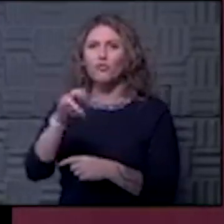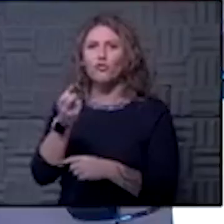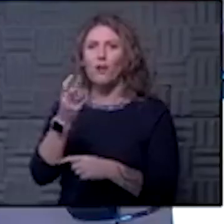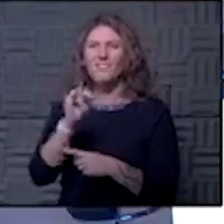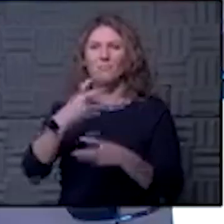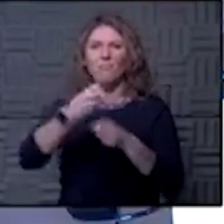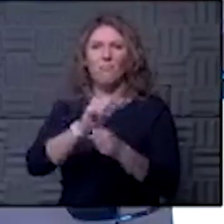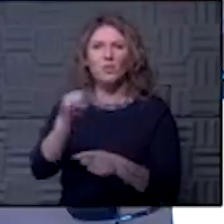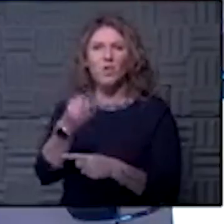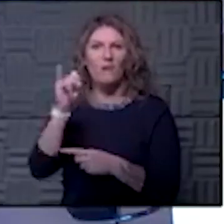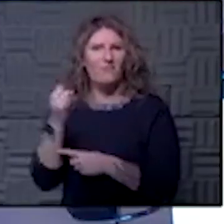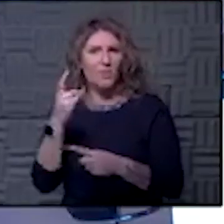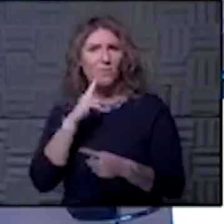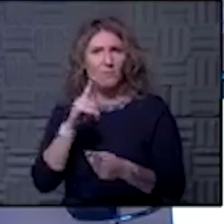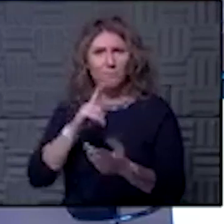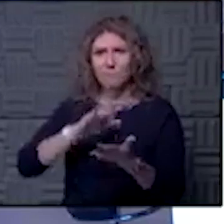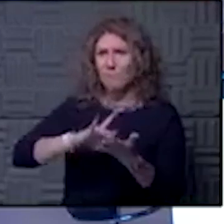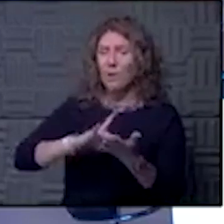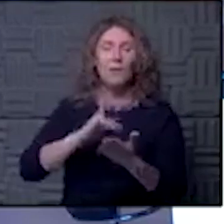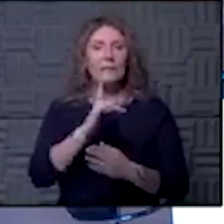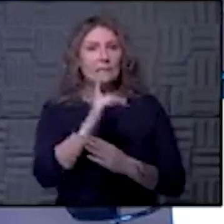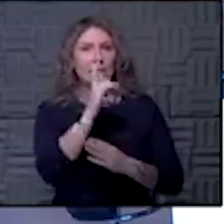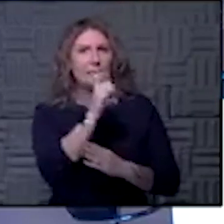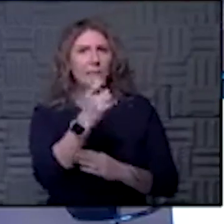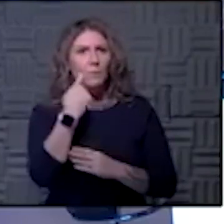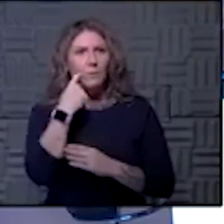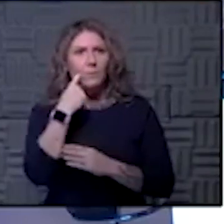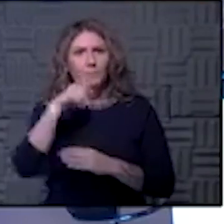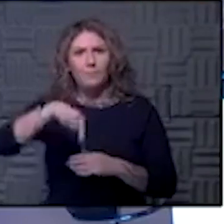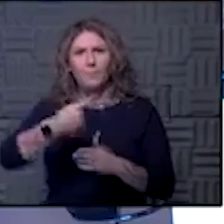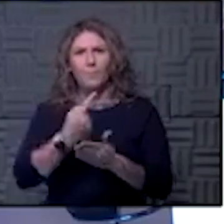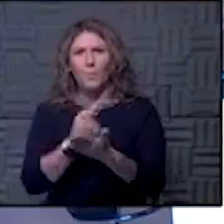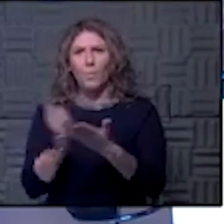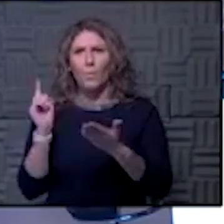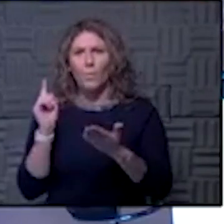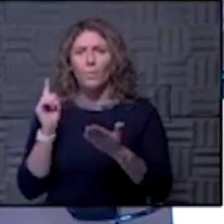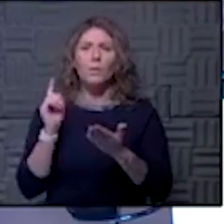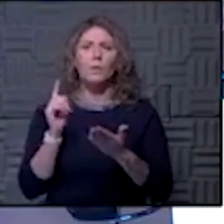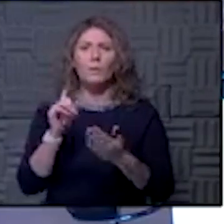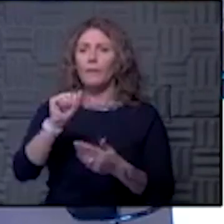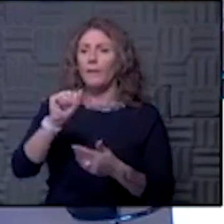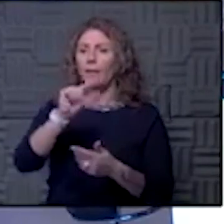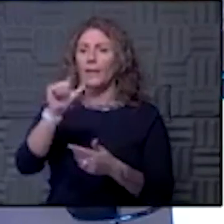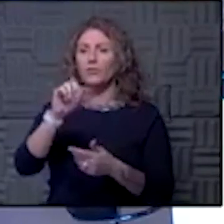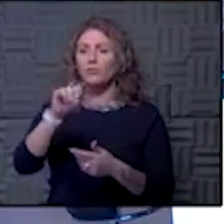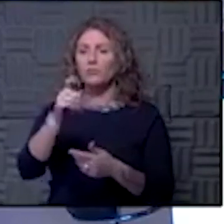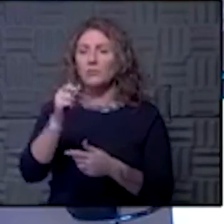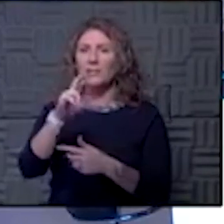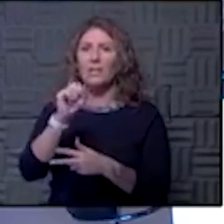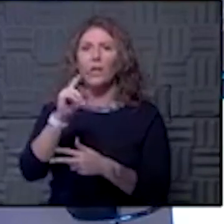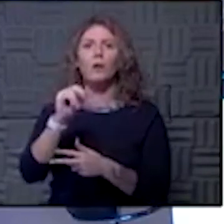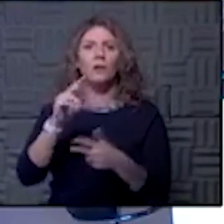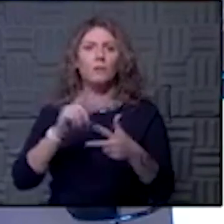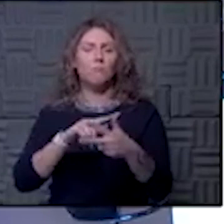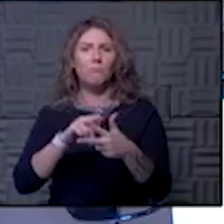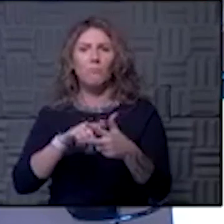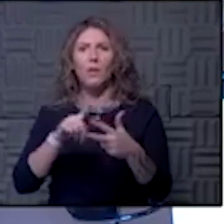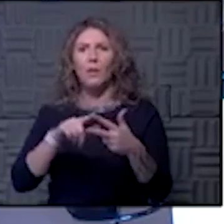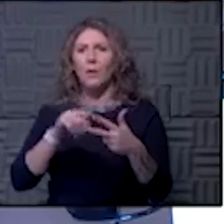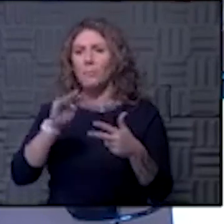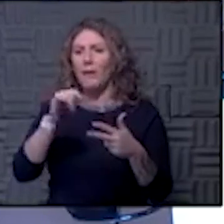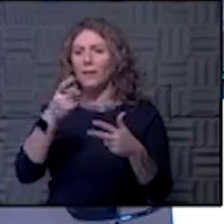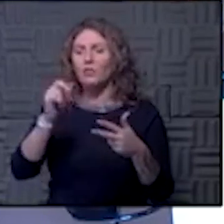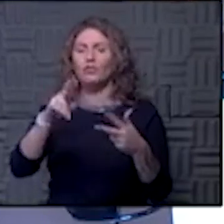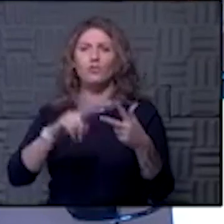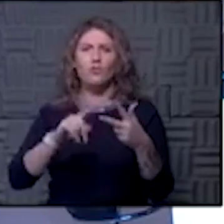much, no. Not since, I think most recently this past week, the AstraZeneca, Moderna, and Pfizer taken a lot of the Taking a lot